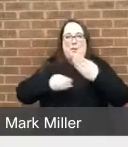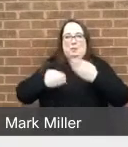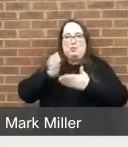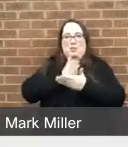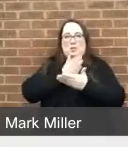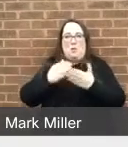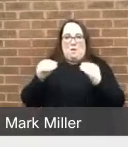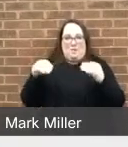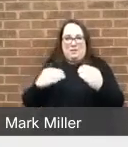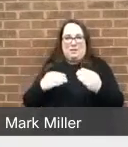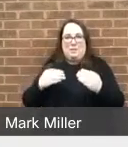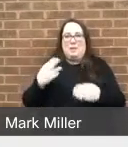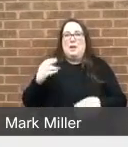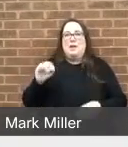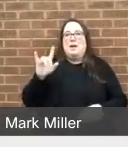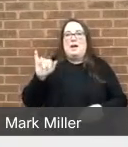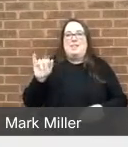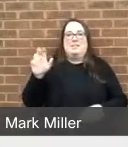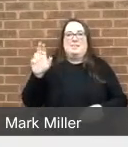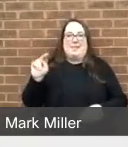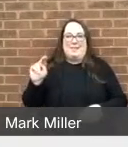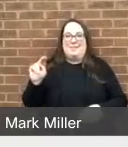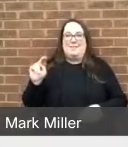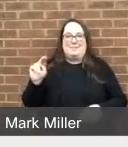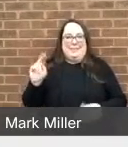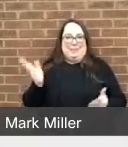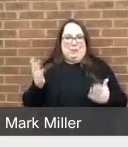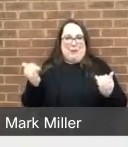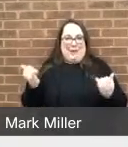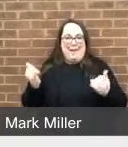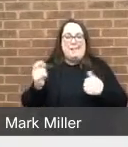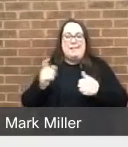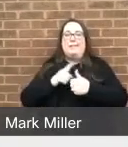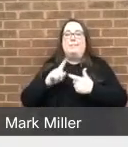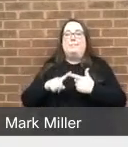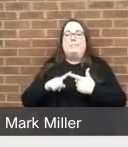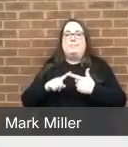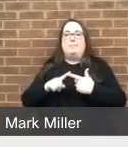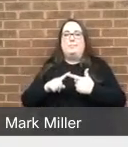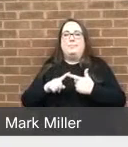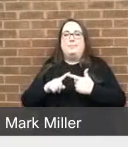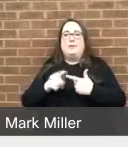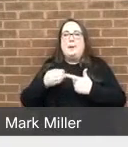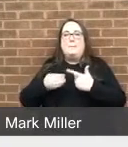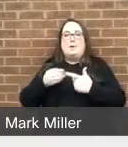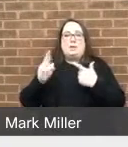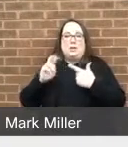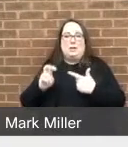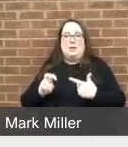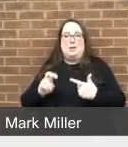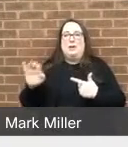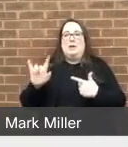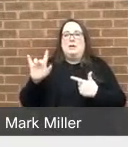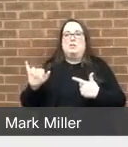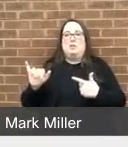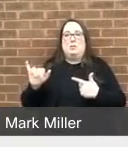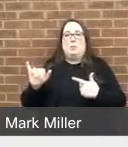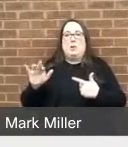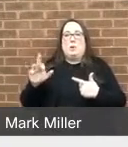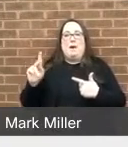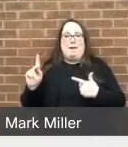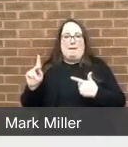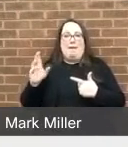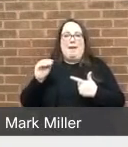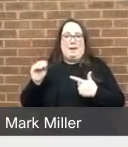Office, and that's Holly Sun, who joins us. We also have our budget analyst, Jimmy Kwok, and Performance